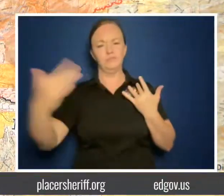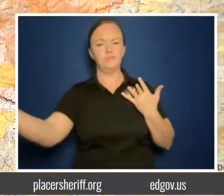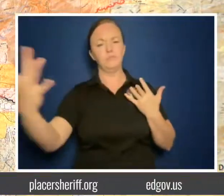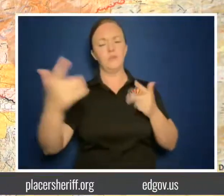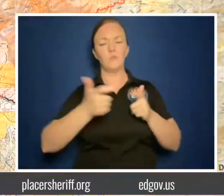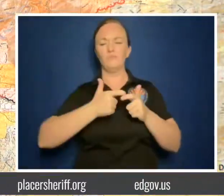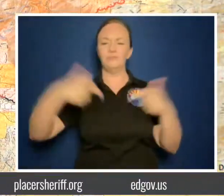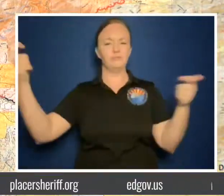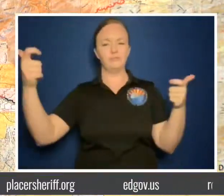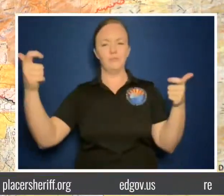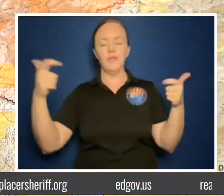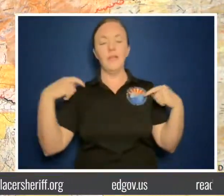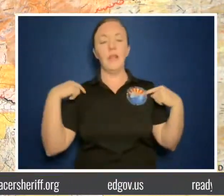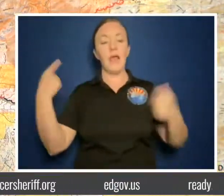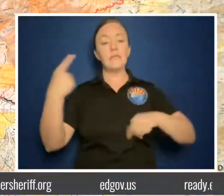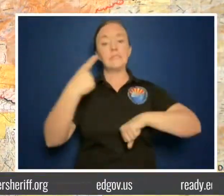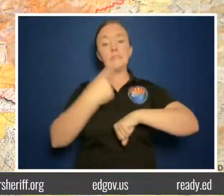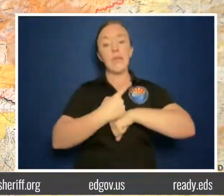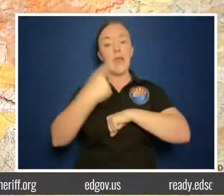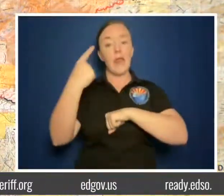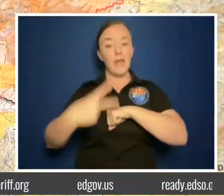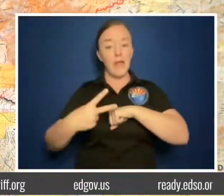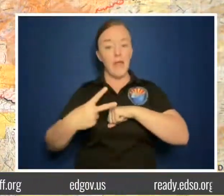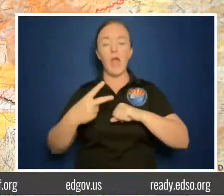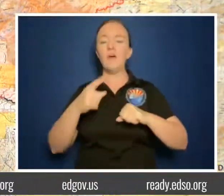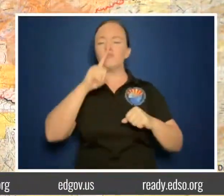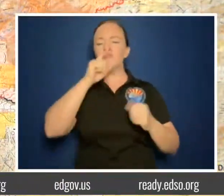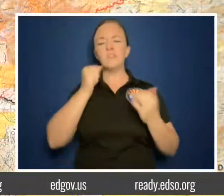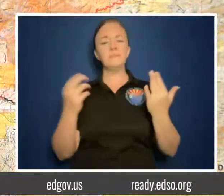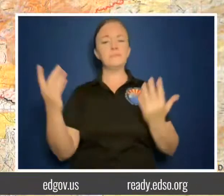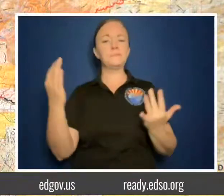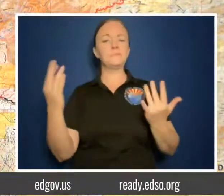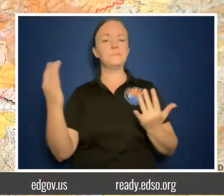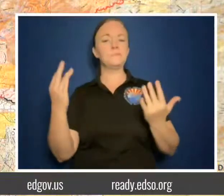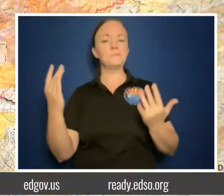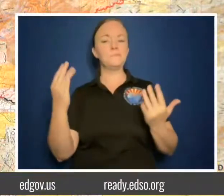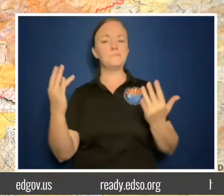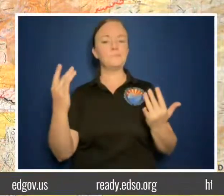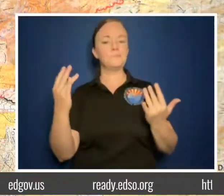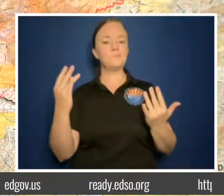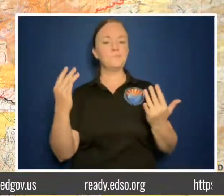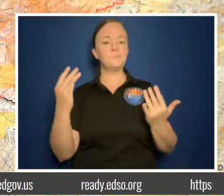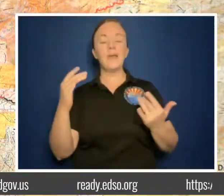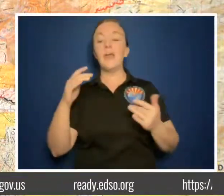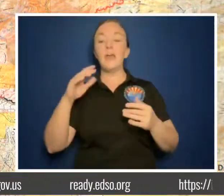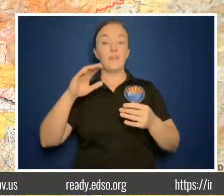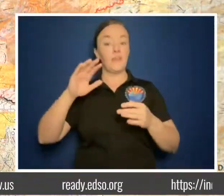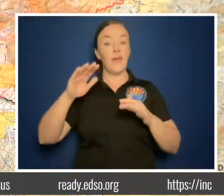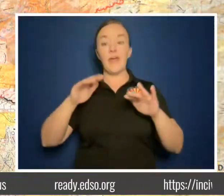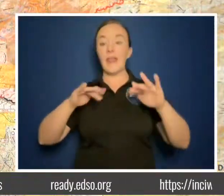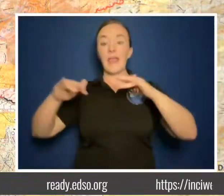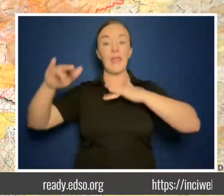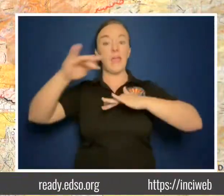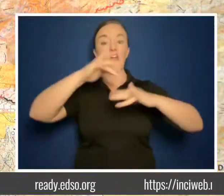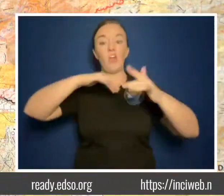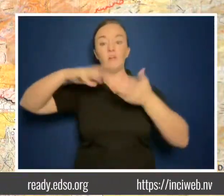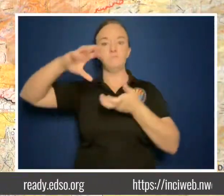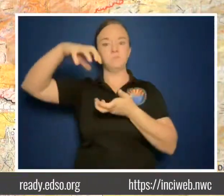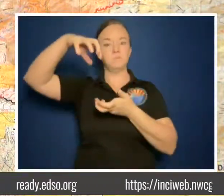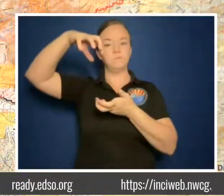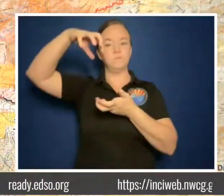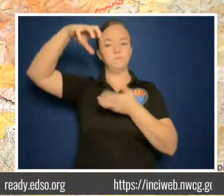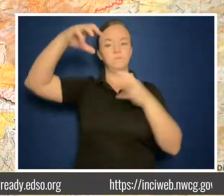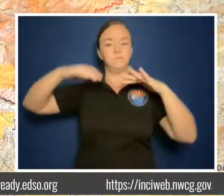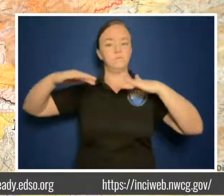or so, the fire just kind of sat. We all know that it was stagnant air. It wasn't moving much. We all got to suffer with the consequences of the